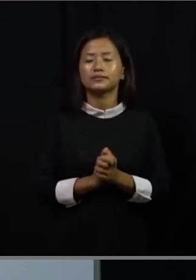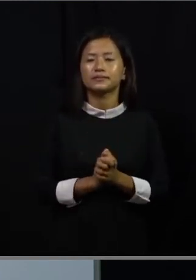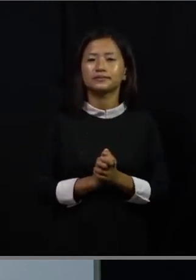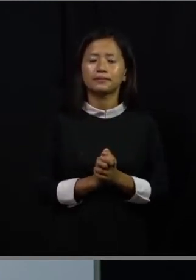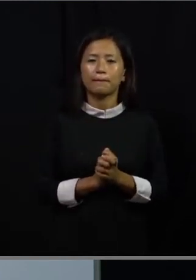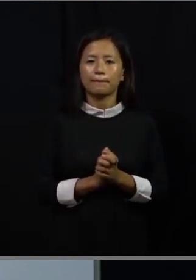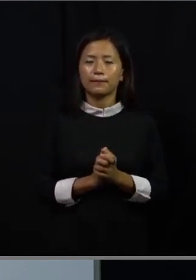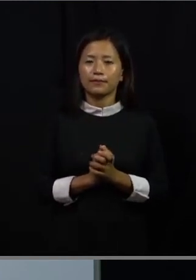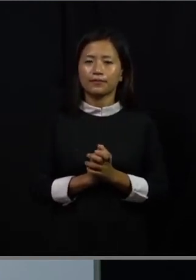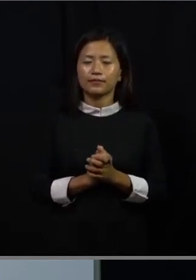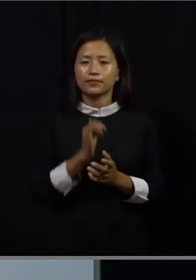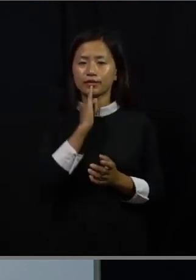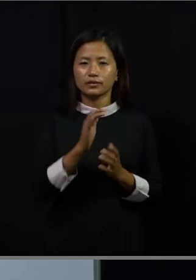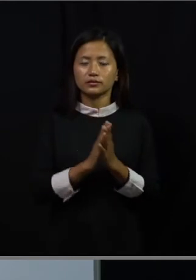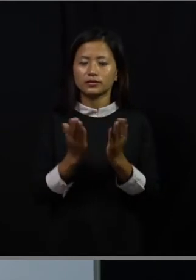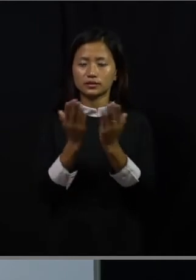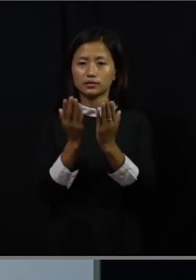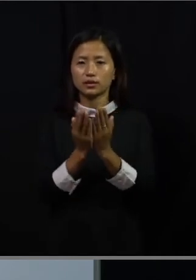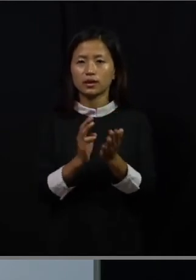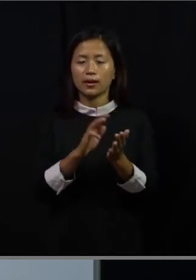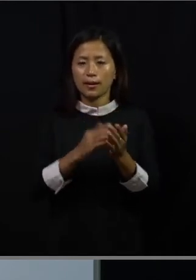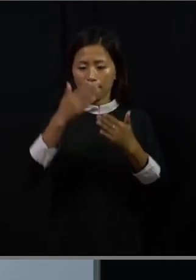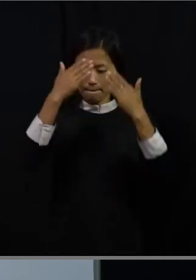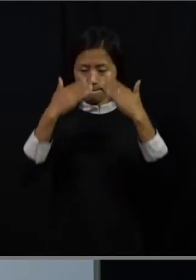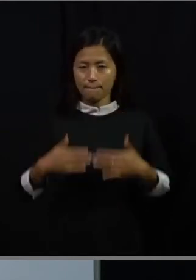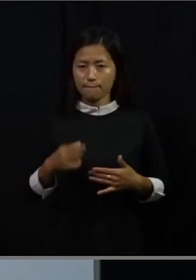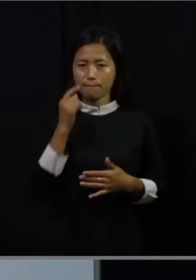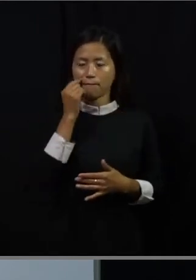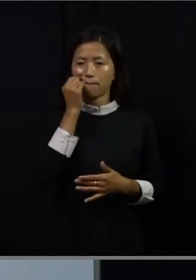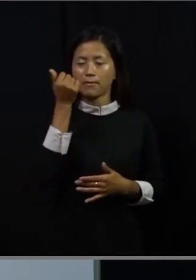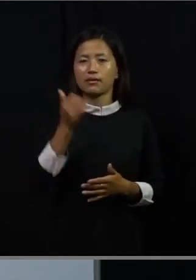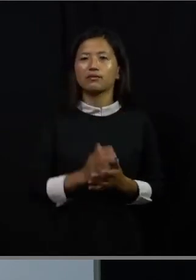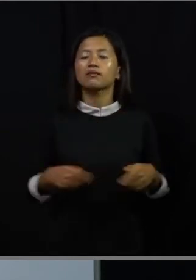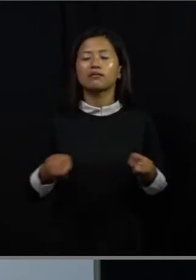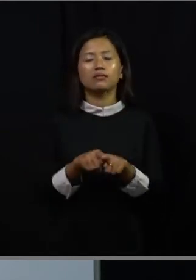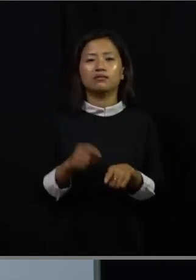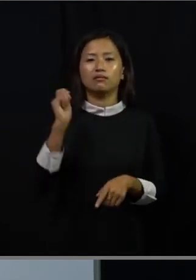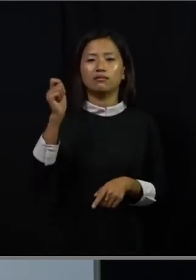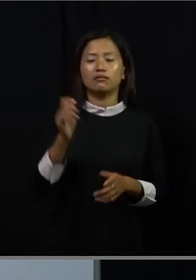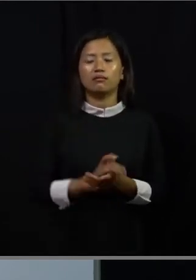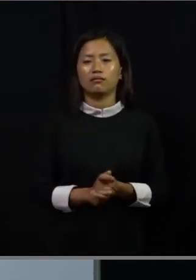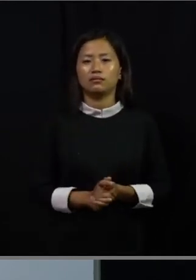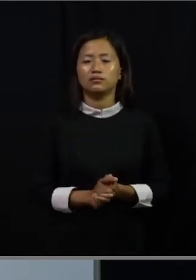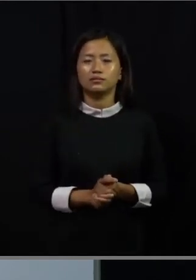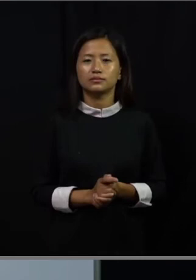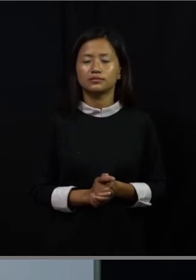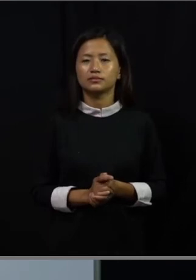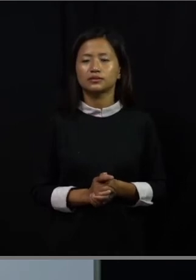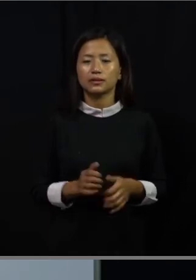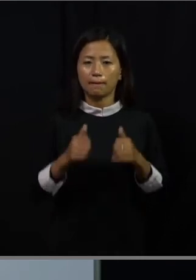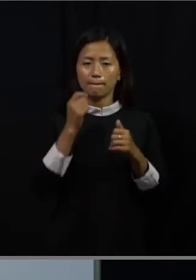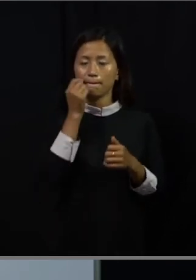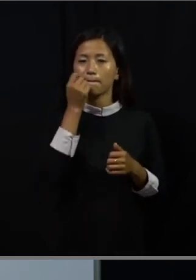here? Anthropology, okay, is the study of man and his works. Okay, is the study of man in his works. The